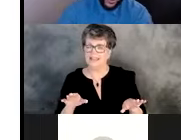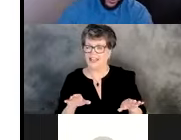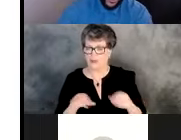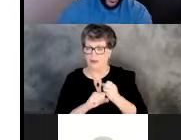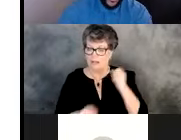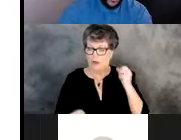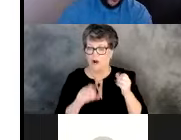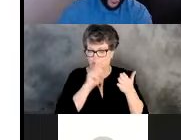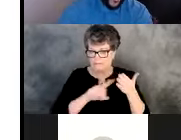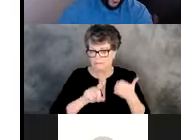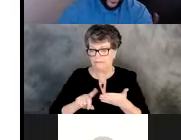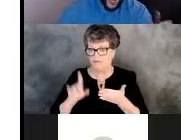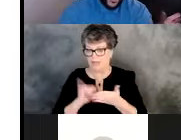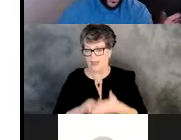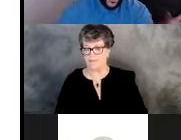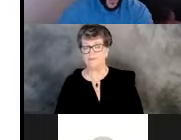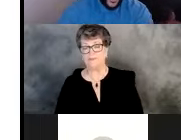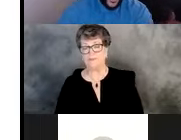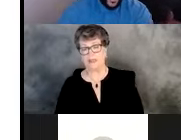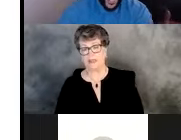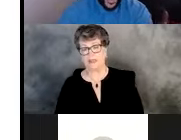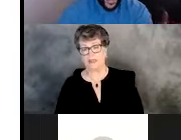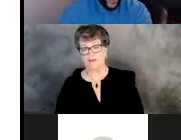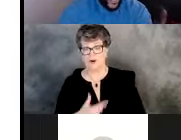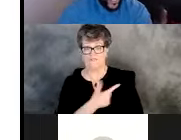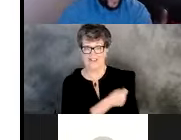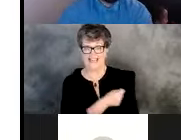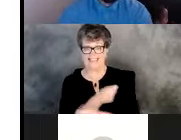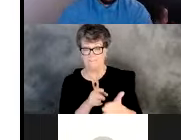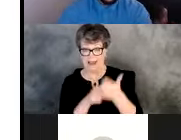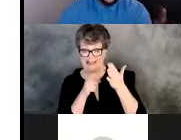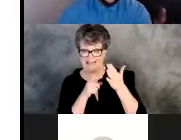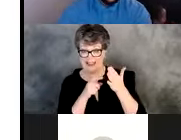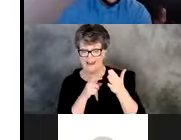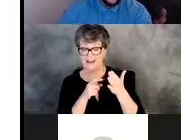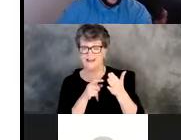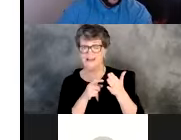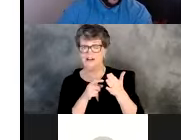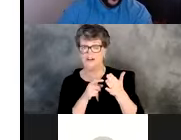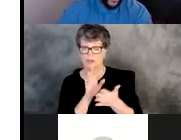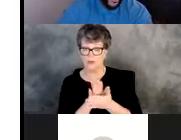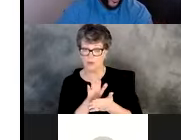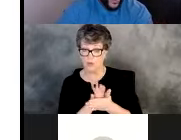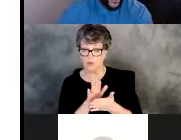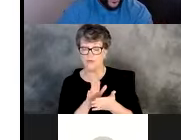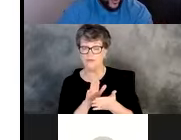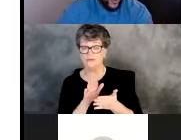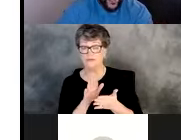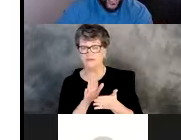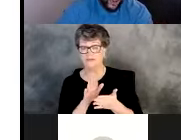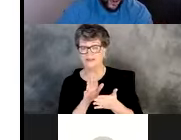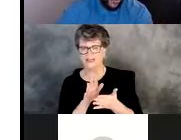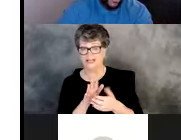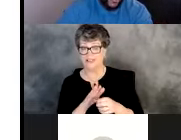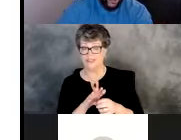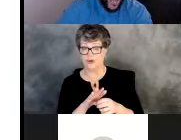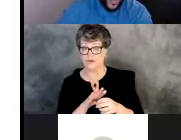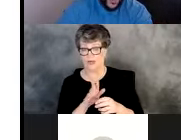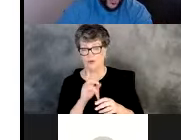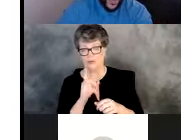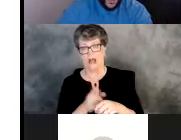out. As far as a vaccine mandate when it comes, I think that can be a very political question, and it would be a